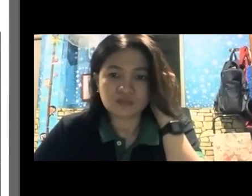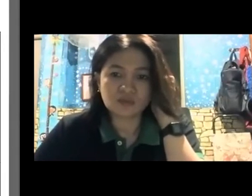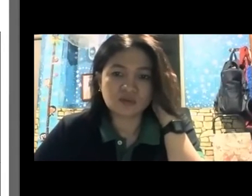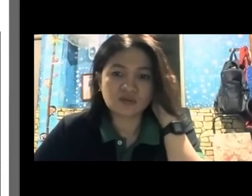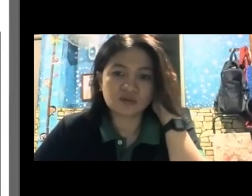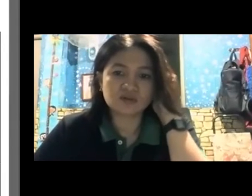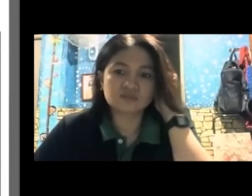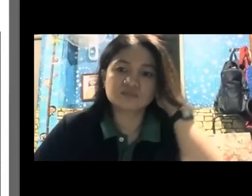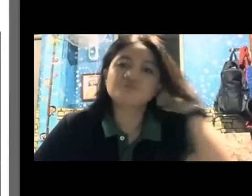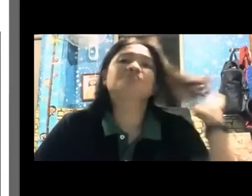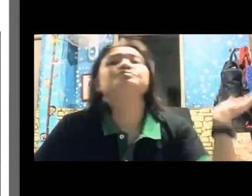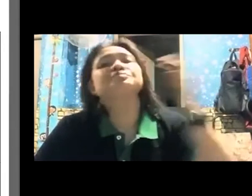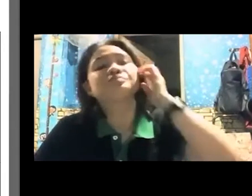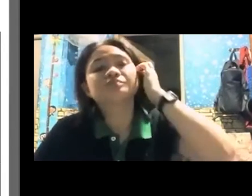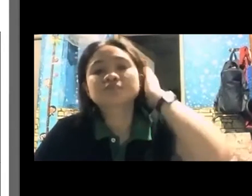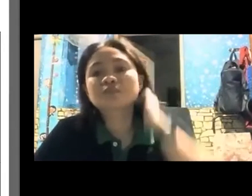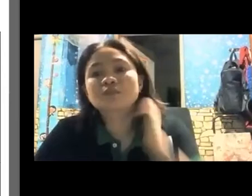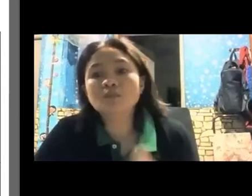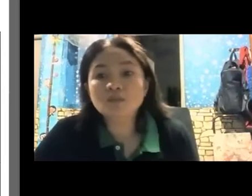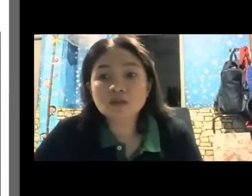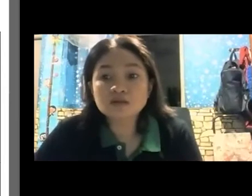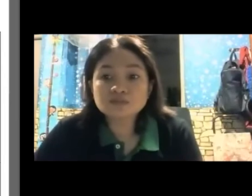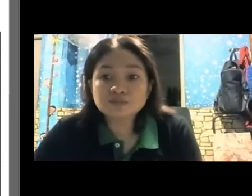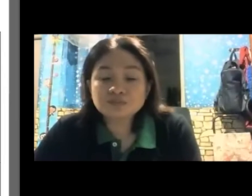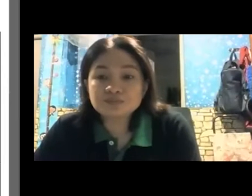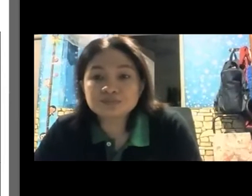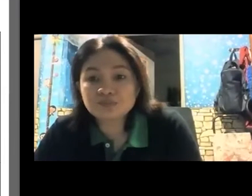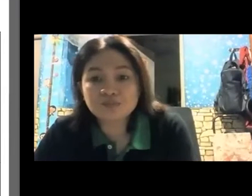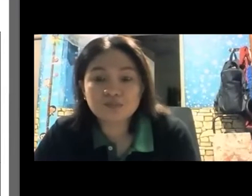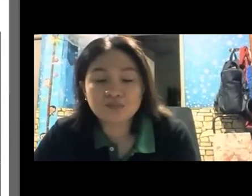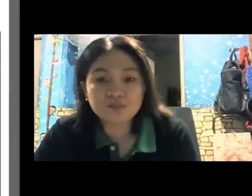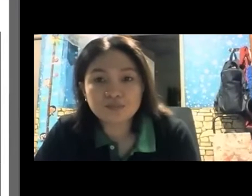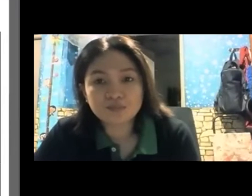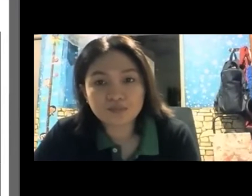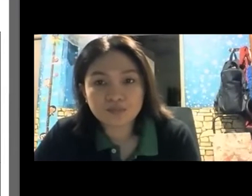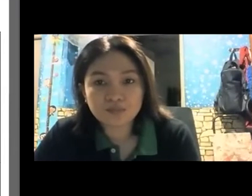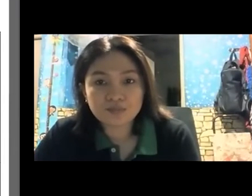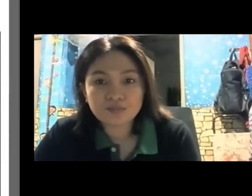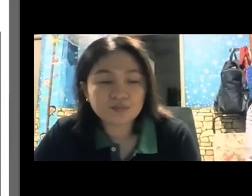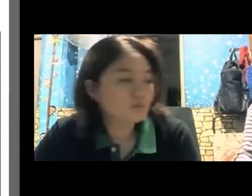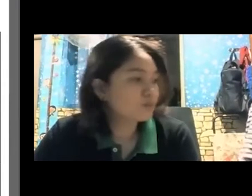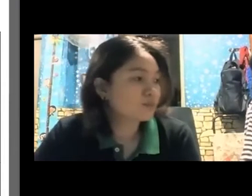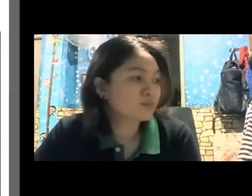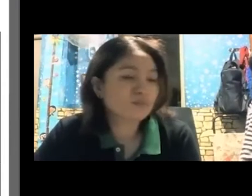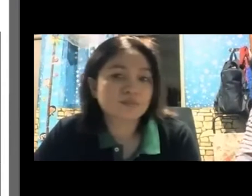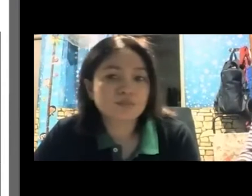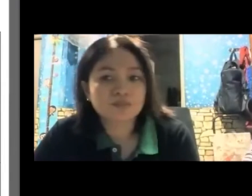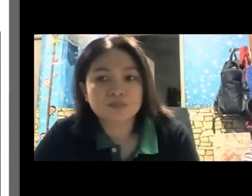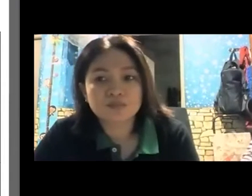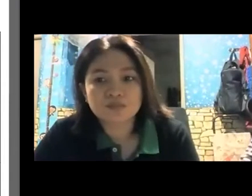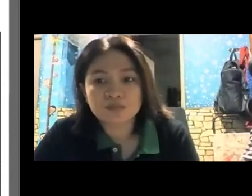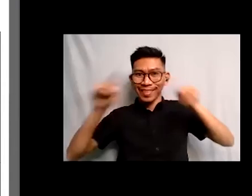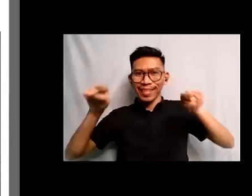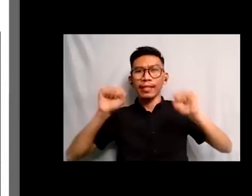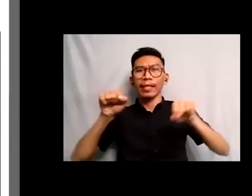if there is variation, you can put one of the sign in the dictionary, both sign in the dictionary and